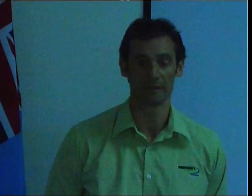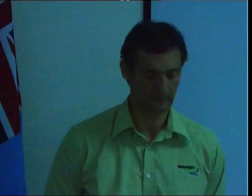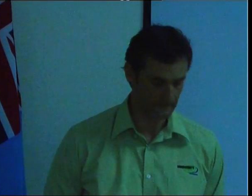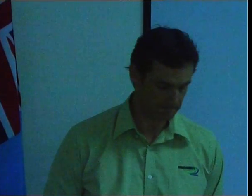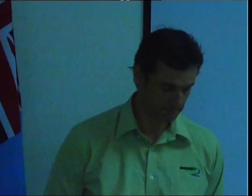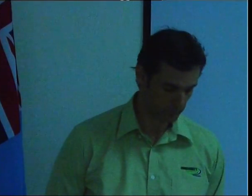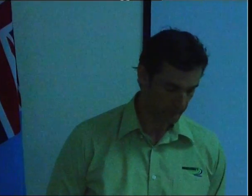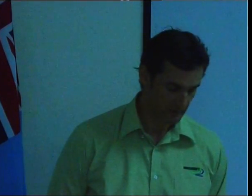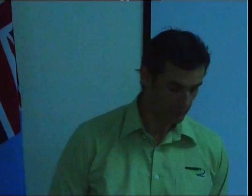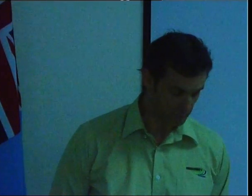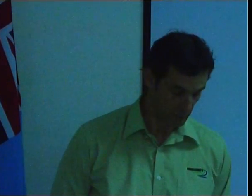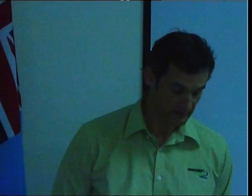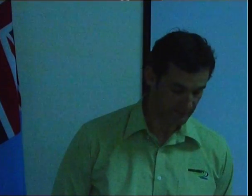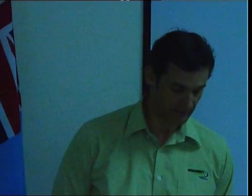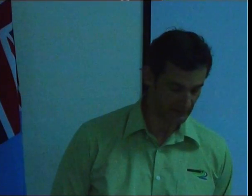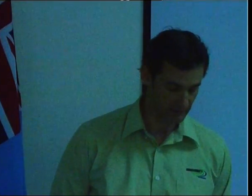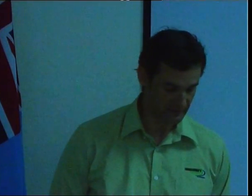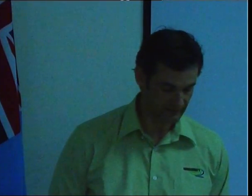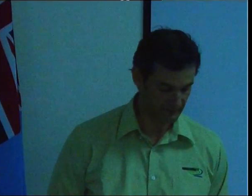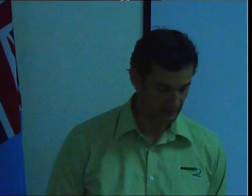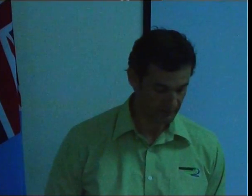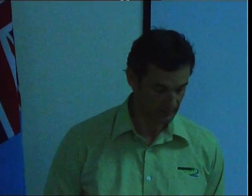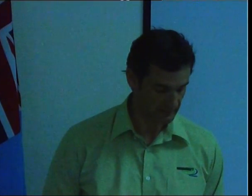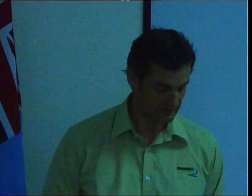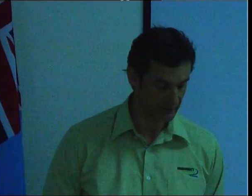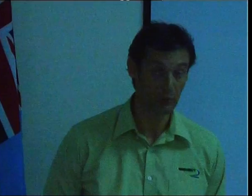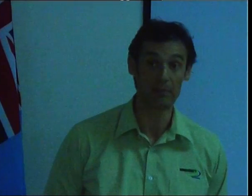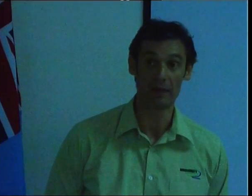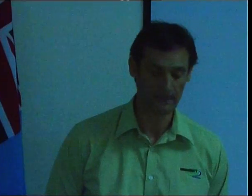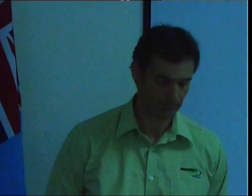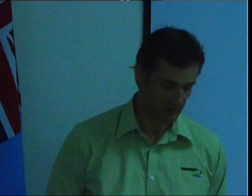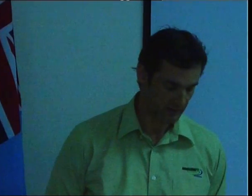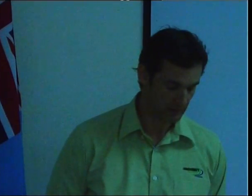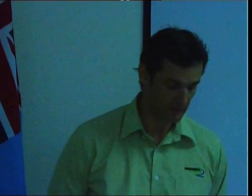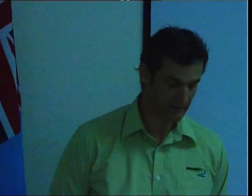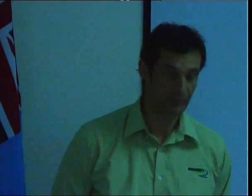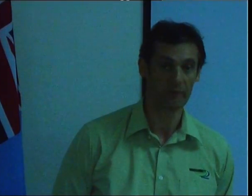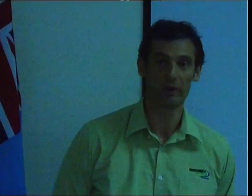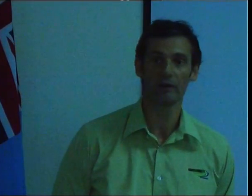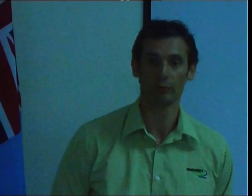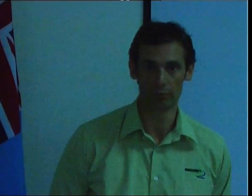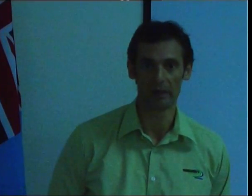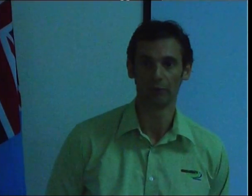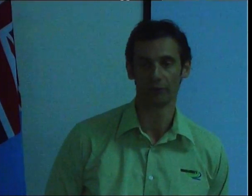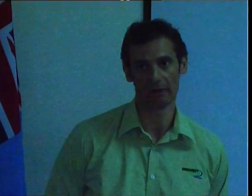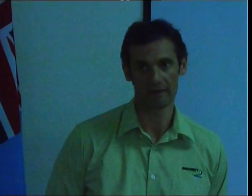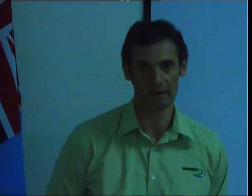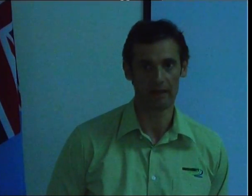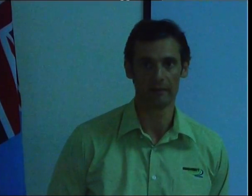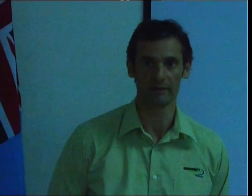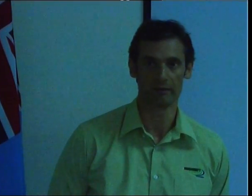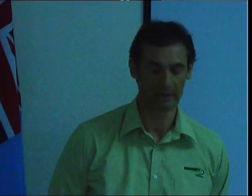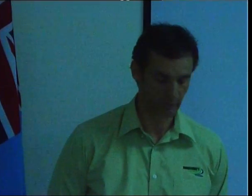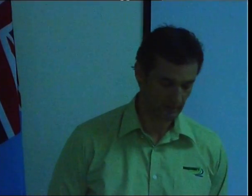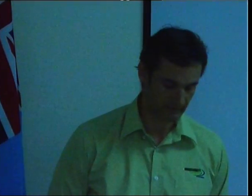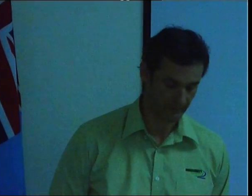veterinary certificate. We've been waiting for the veterinary certification since early May, and when this is provided, we'll be able to release the